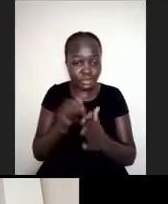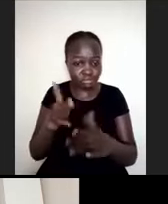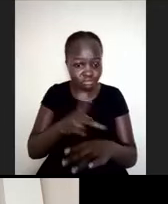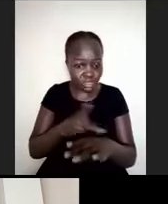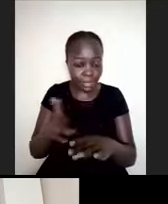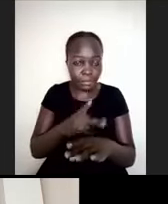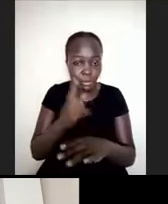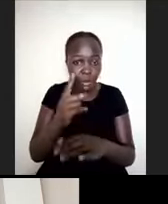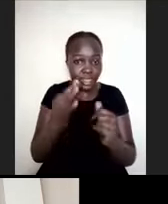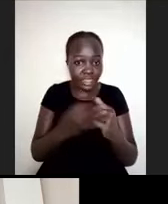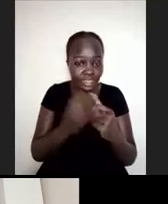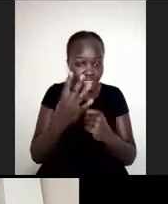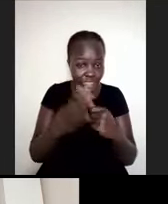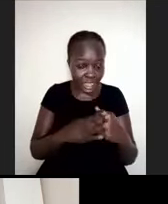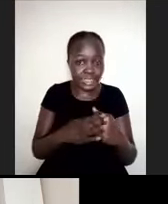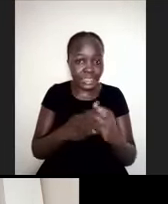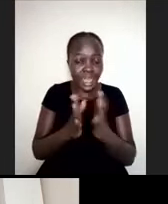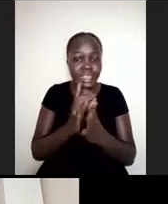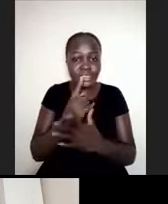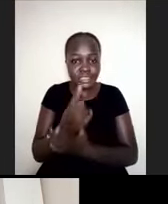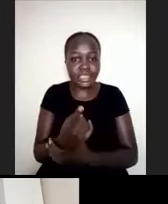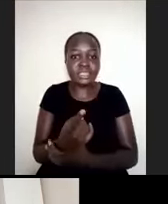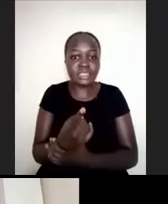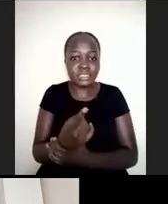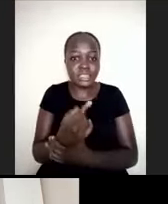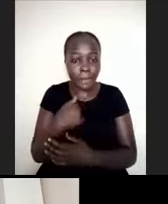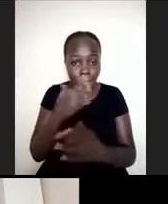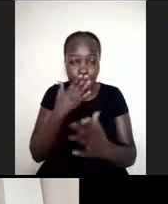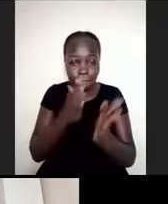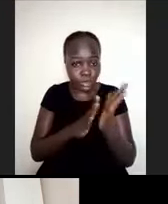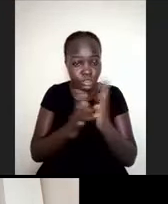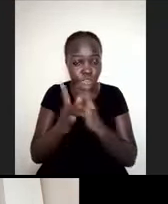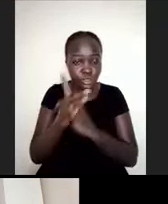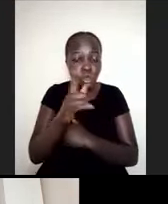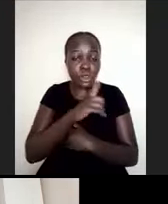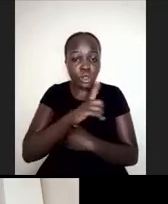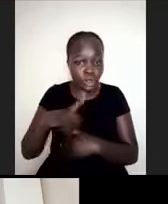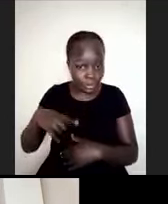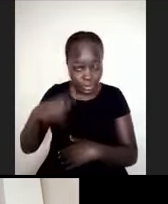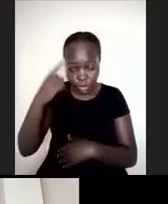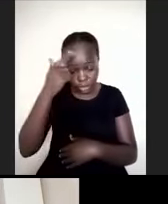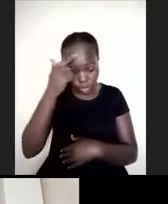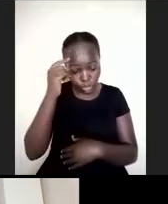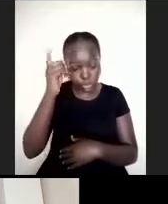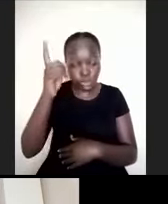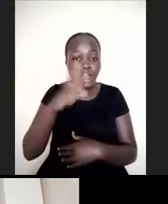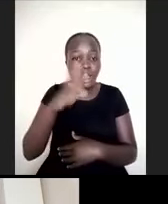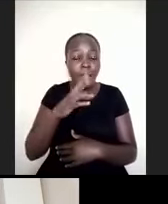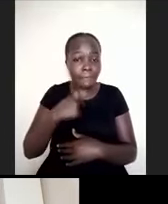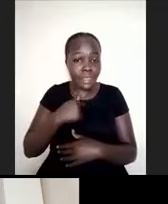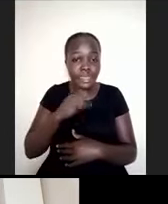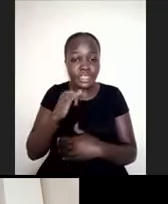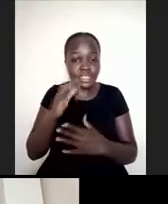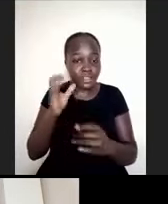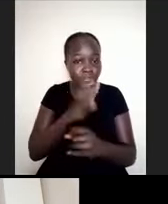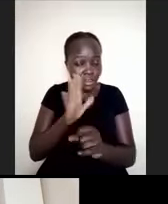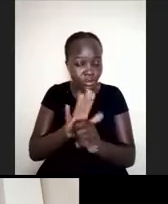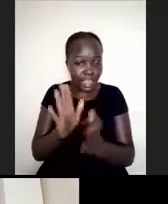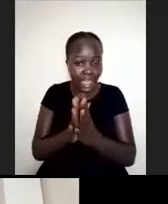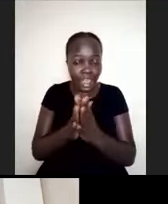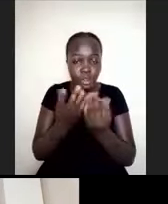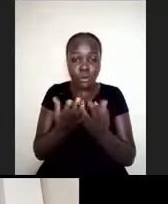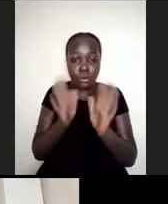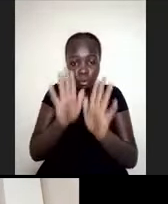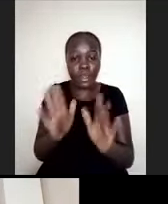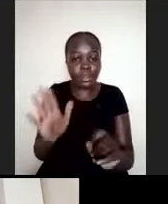Psalm 139:13-16. It says, I praise you, Lord, because I'm fearfully and I'm wonderfully made. Okay, so So don't worry